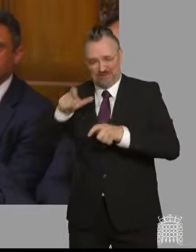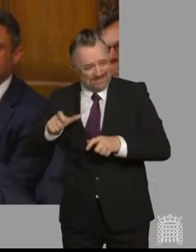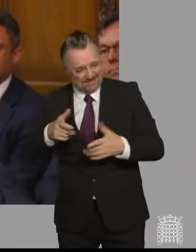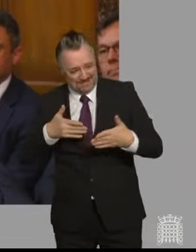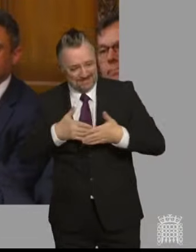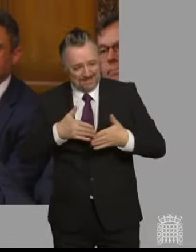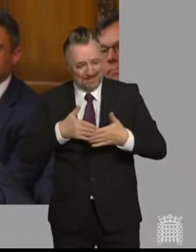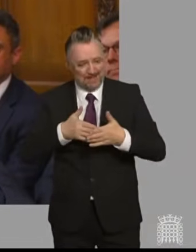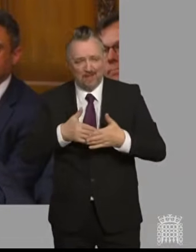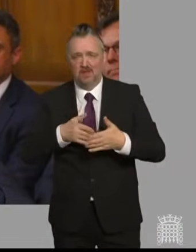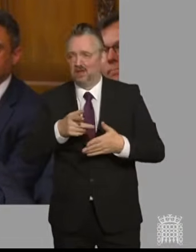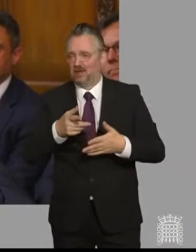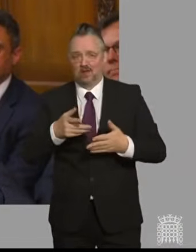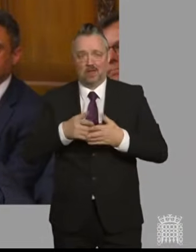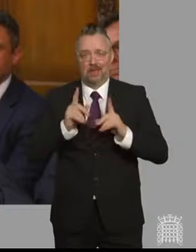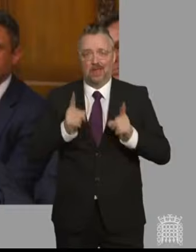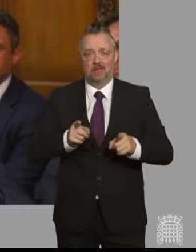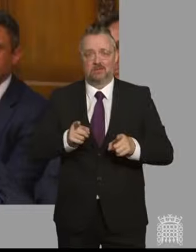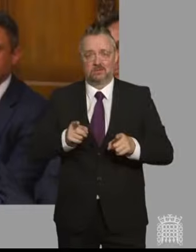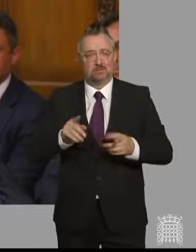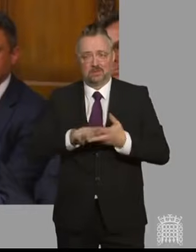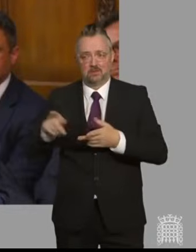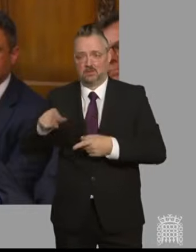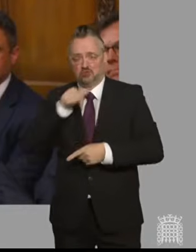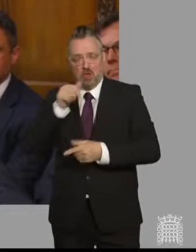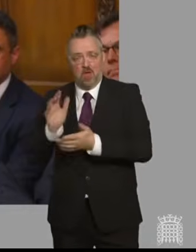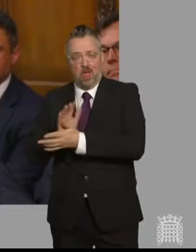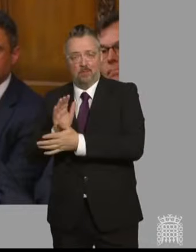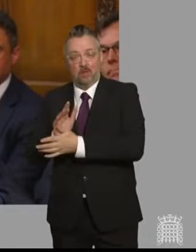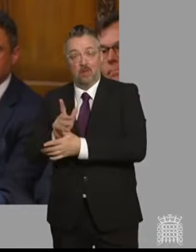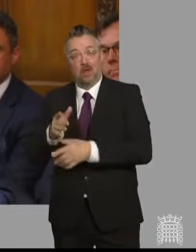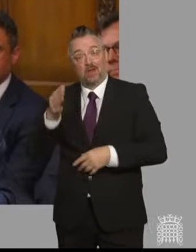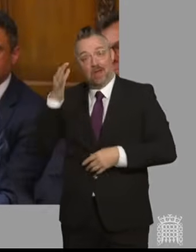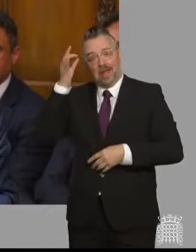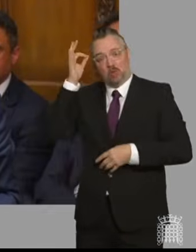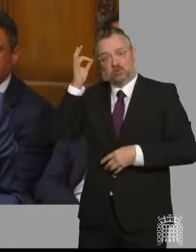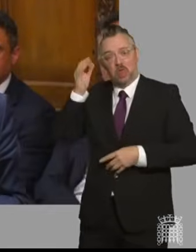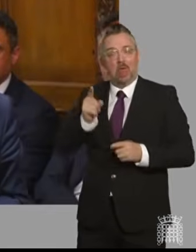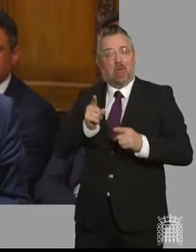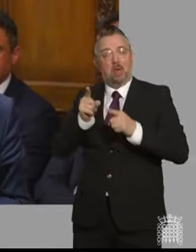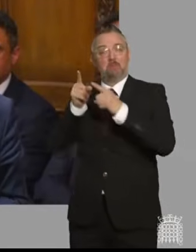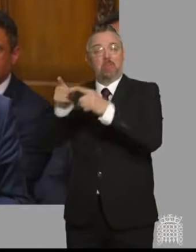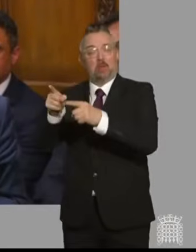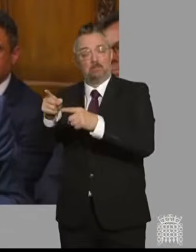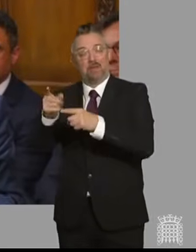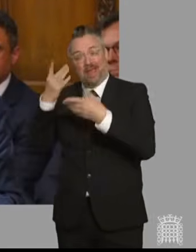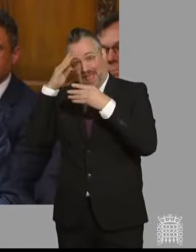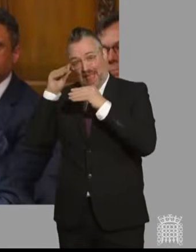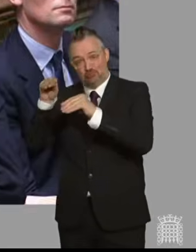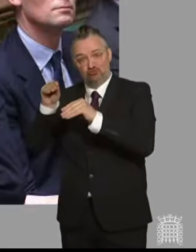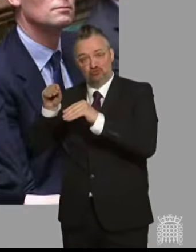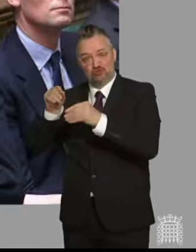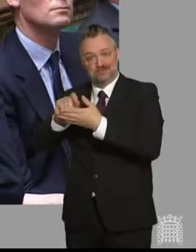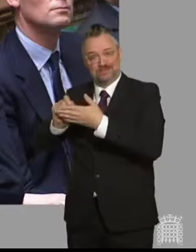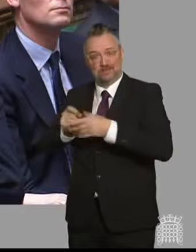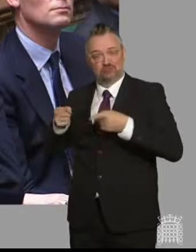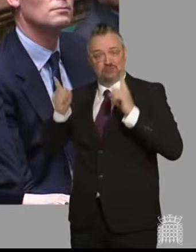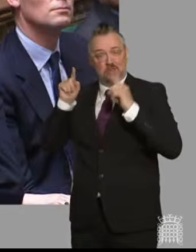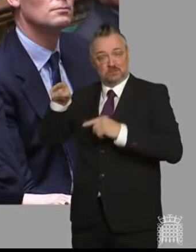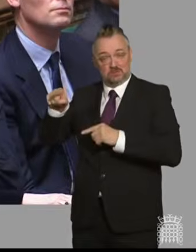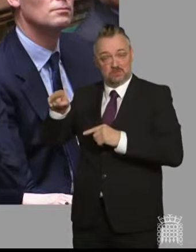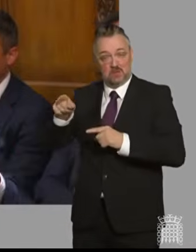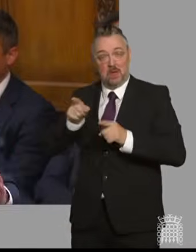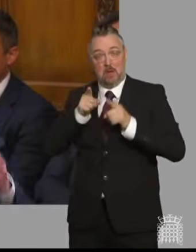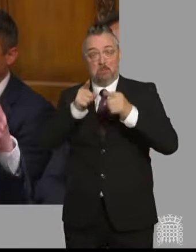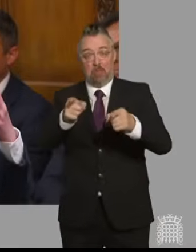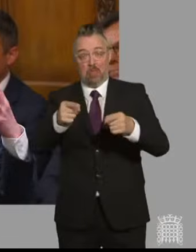that the local council seeks to blame the Secretary of State for Education, myself, and even the Prime Minister. Will my